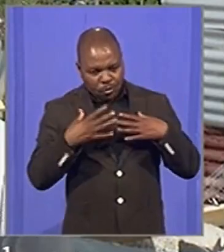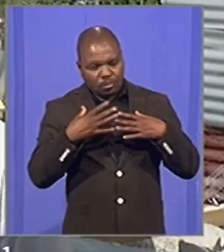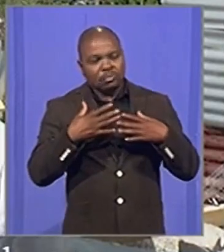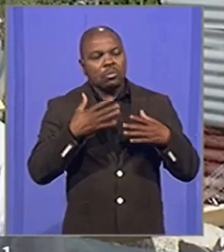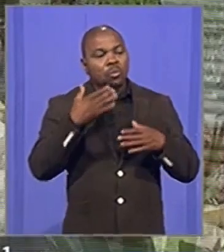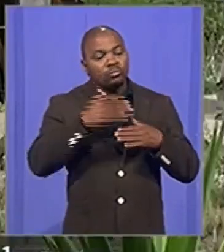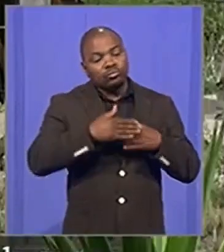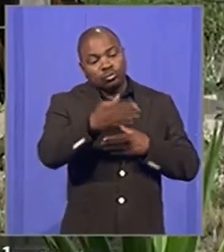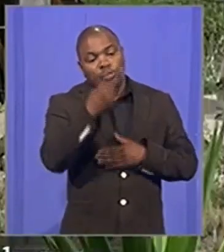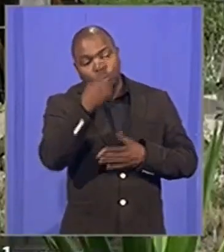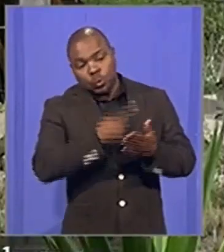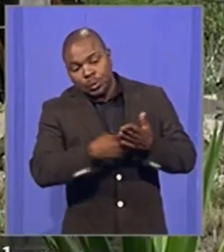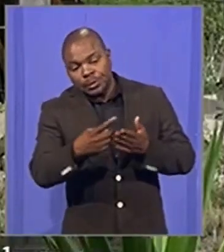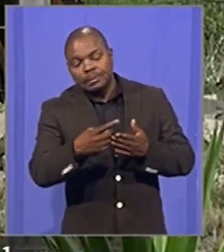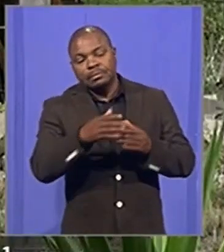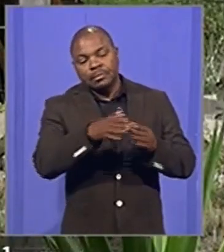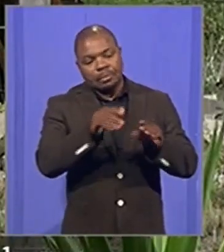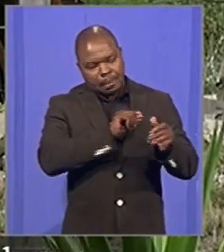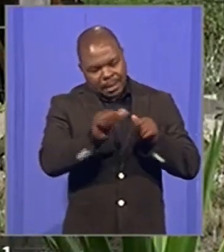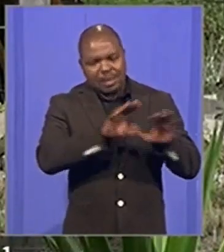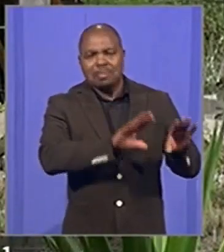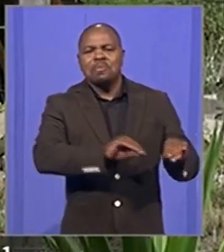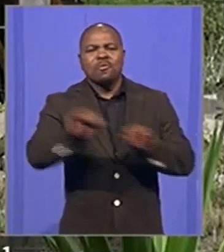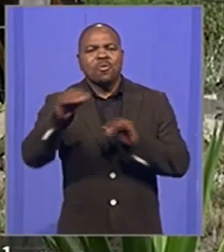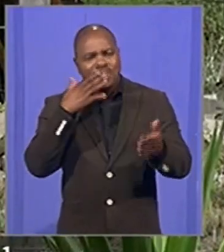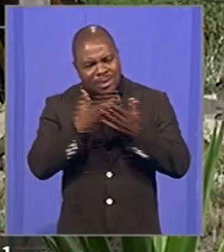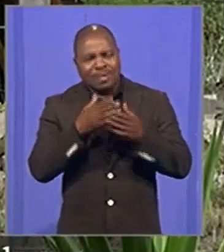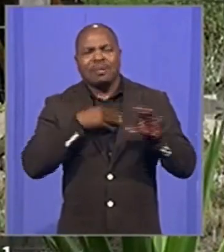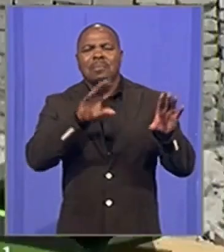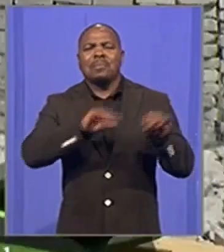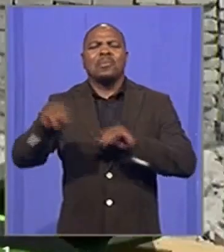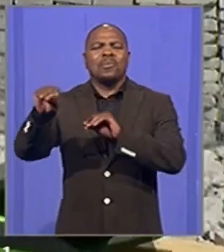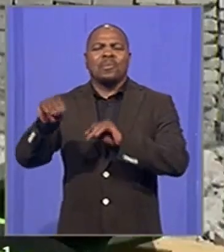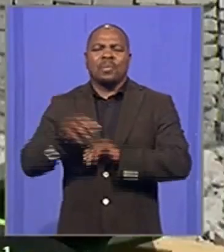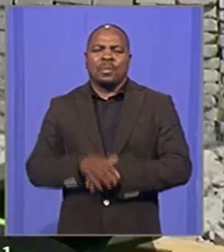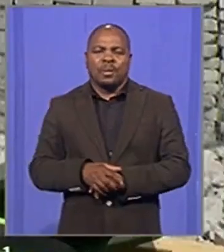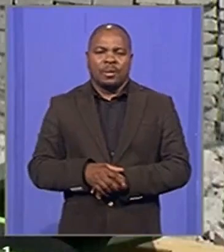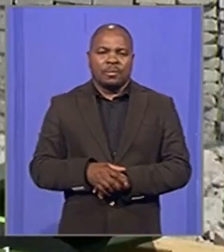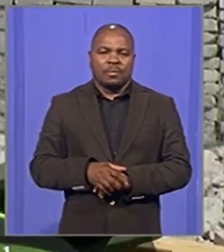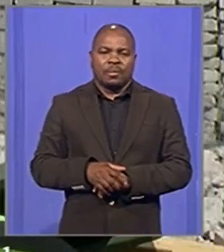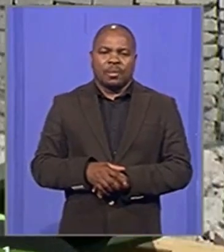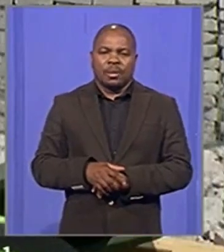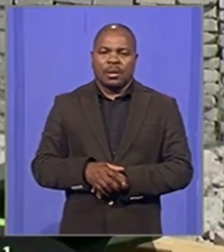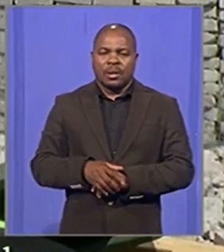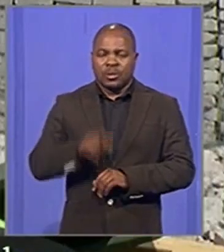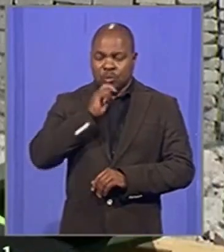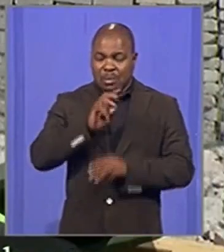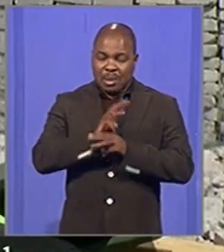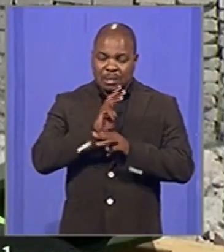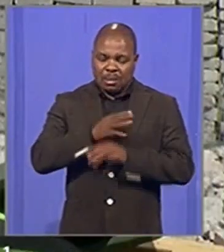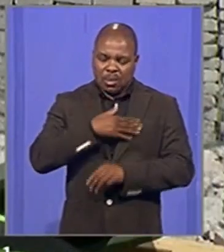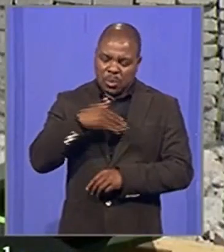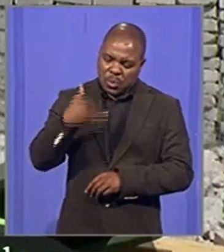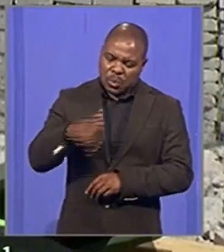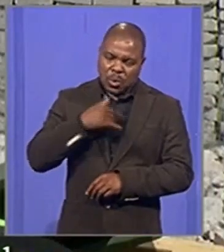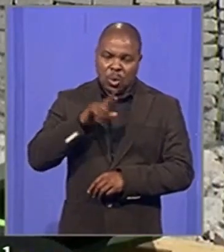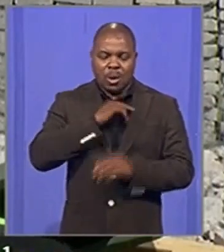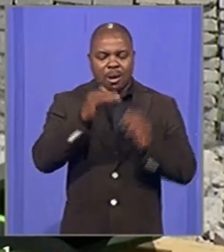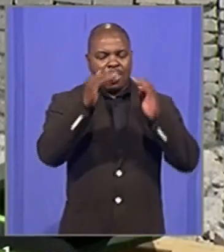bela 2 weeks from now e be le tswile foo re bona gore re tshabela kae fa re le iphitlhang teng. Mme utlwe botlhoko thata ka ge ba thubile